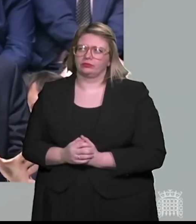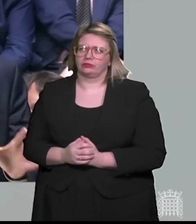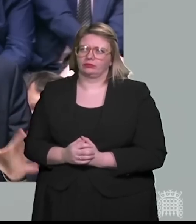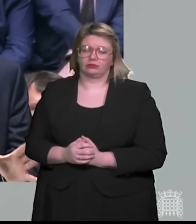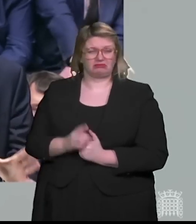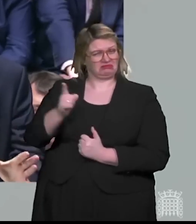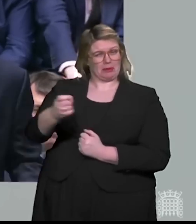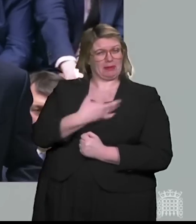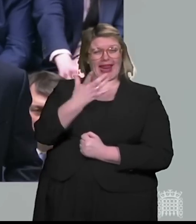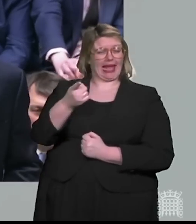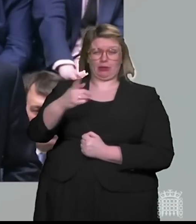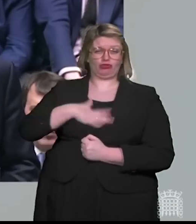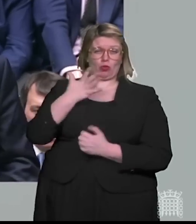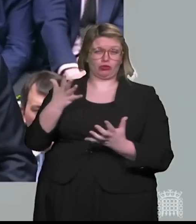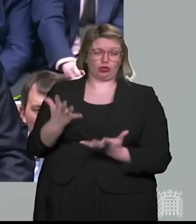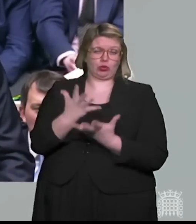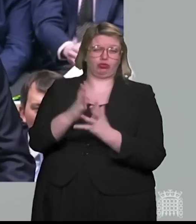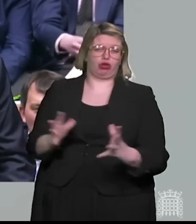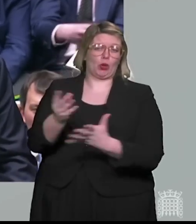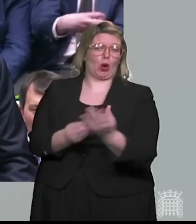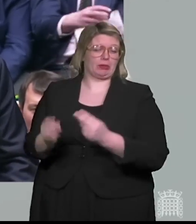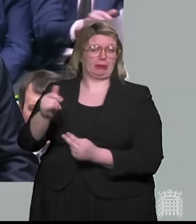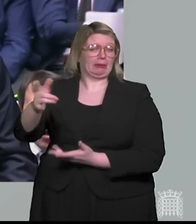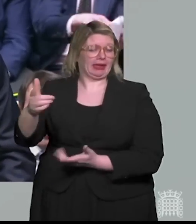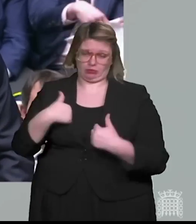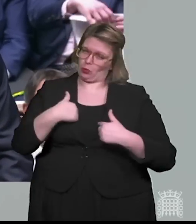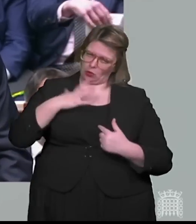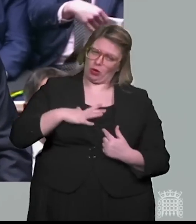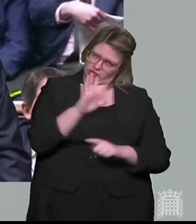may not want to level up growth across the United Kingdom, but we do.